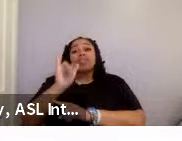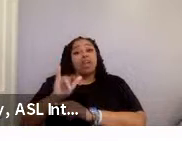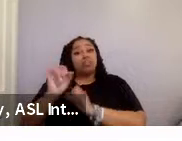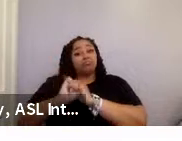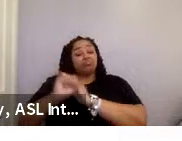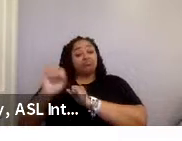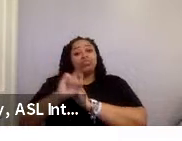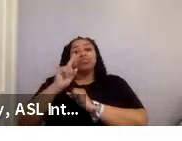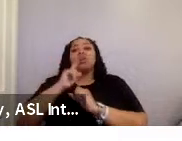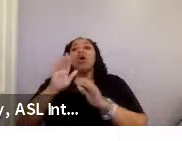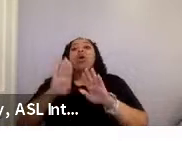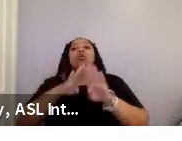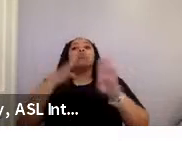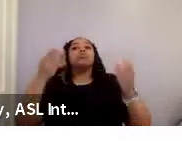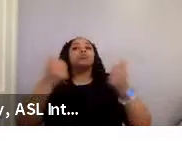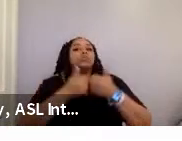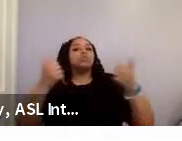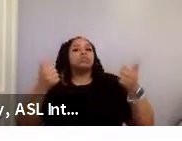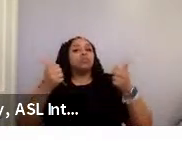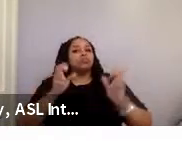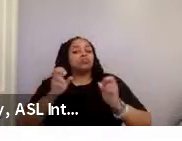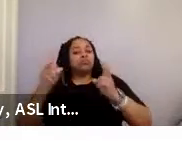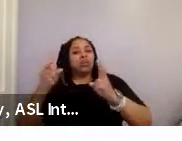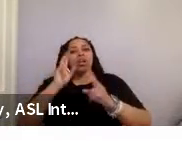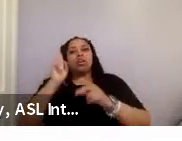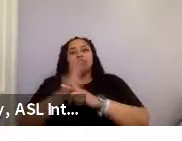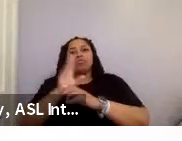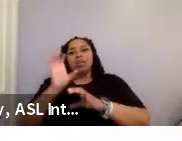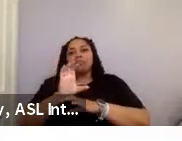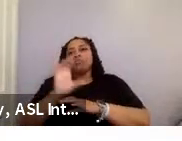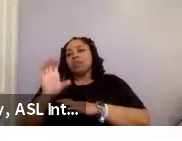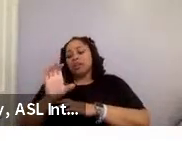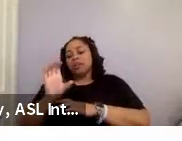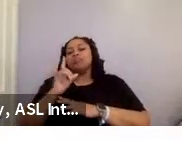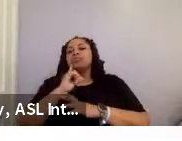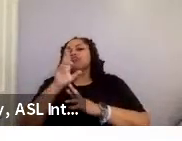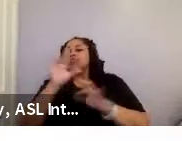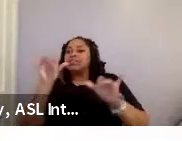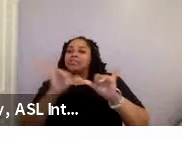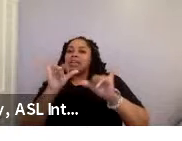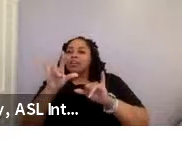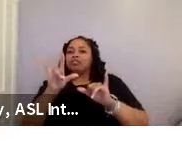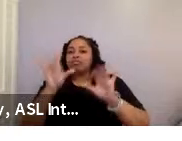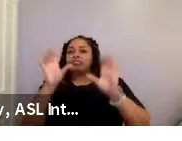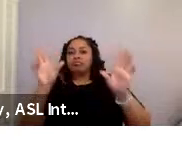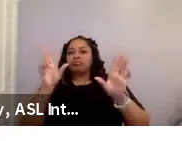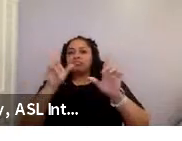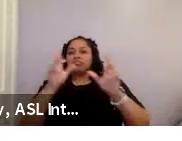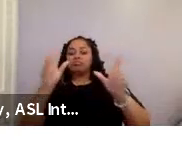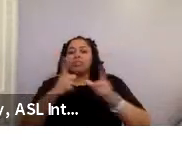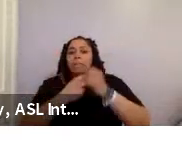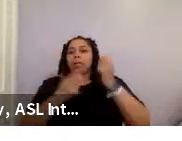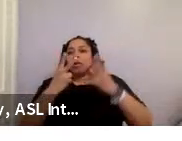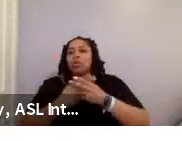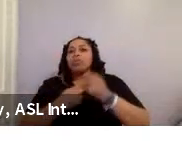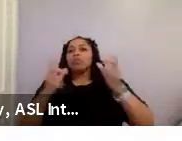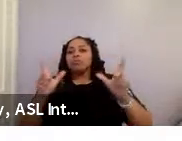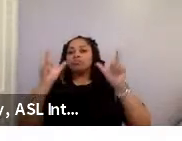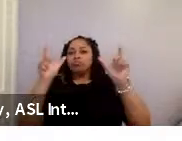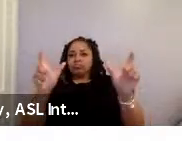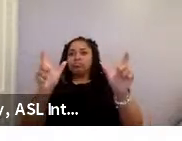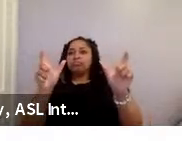need to open a separate browser to view the captioning and resize your screen to be able to view them side by side in a desktop